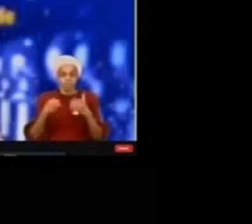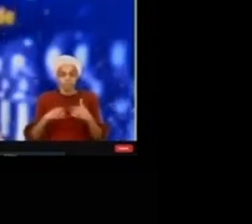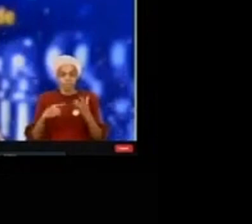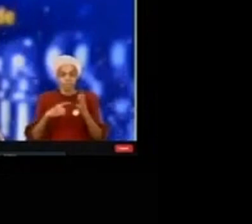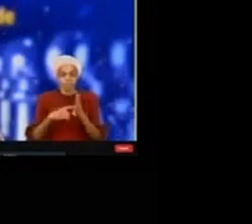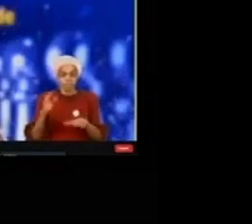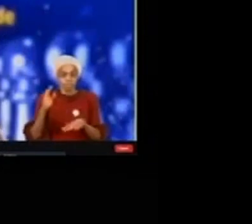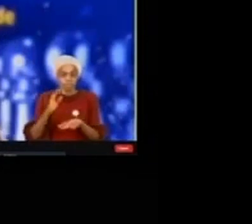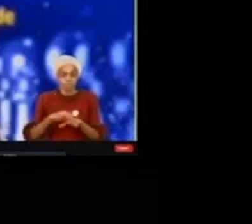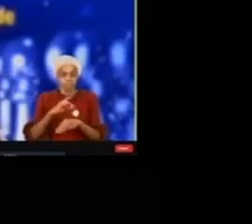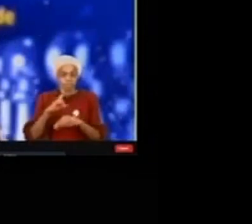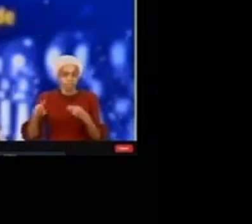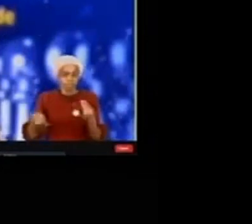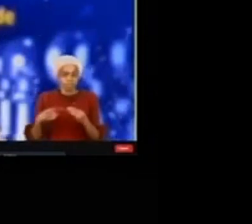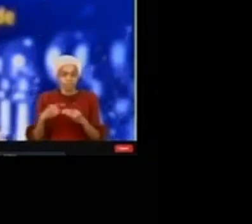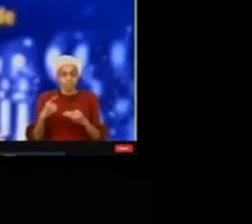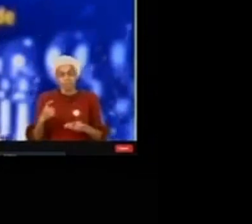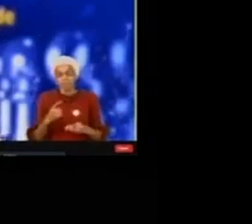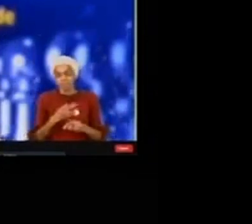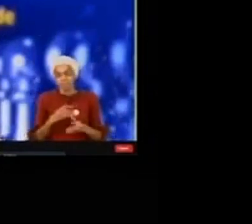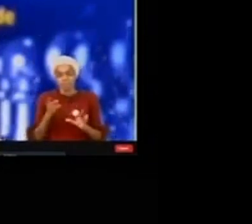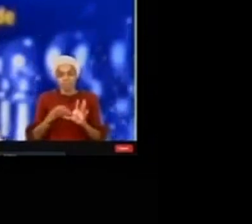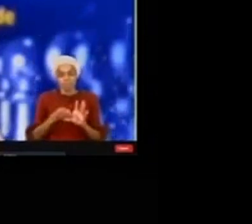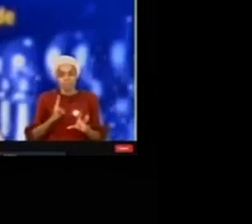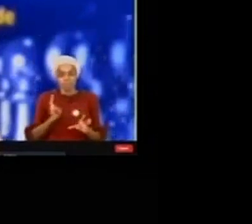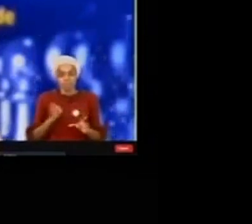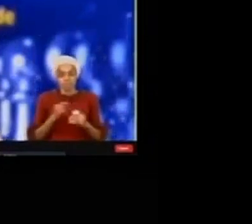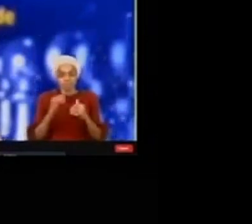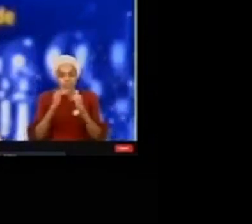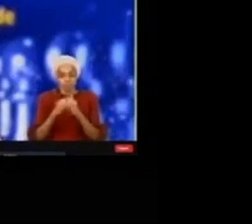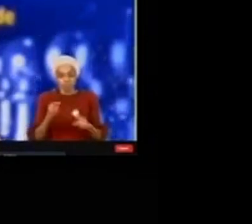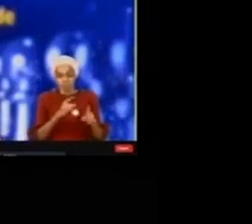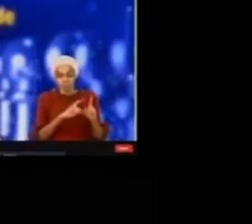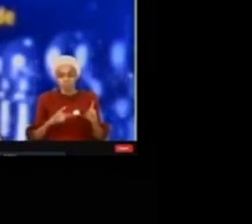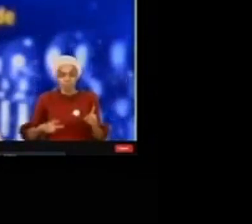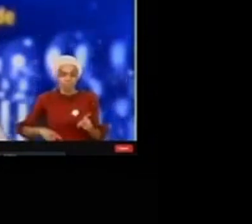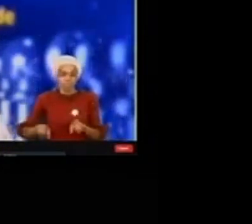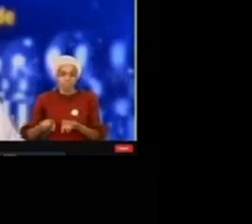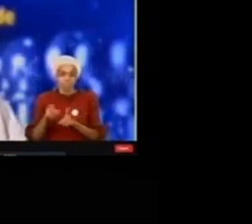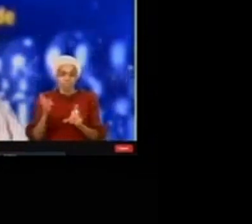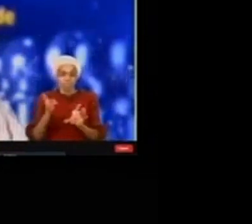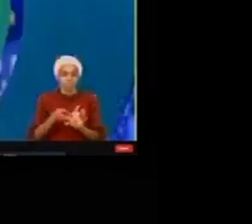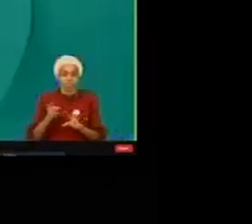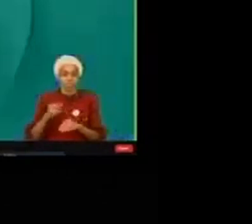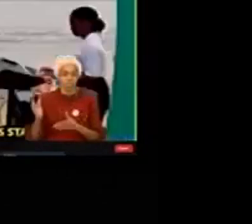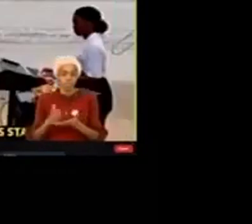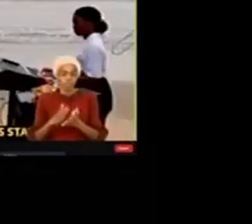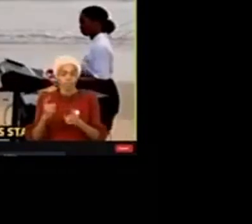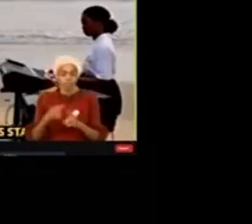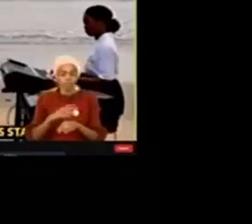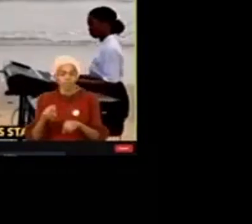you. Join us in worship of our Lord as we join with choir from the nations.